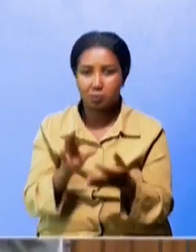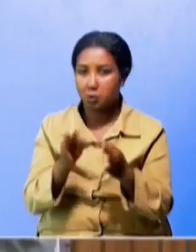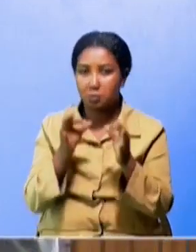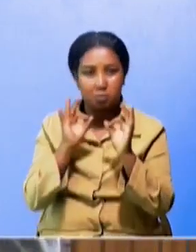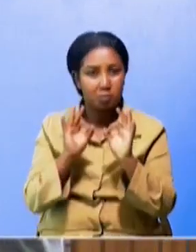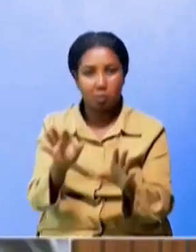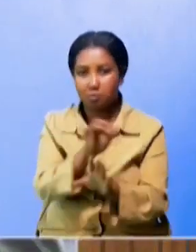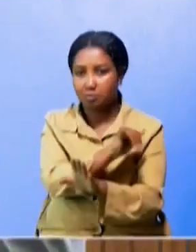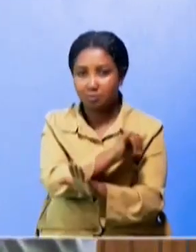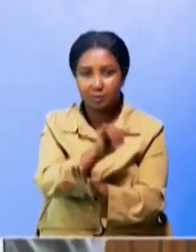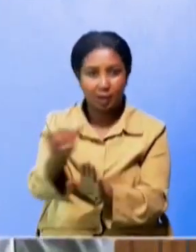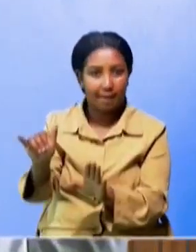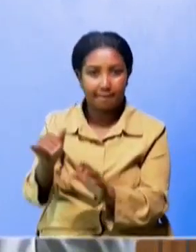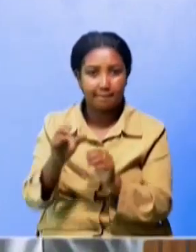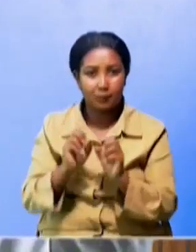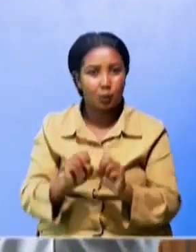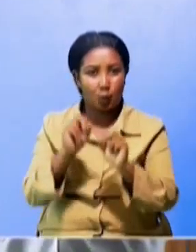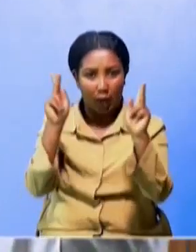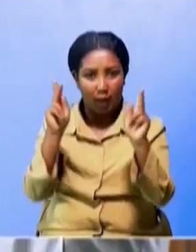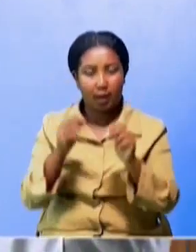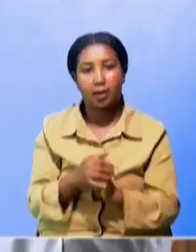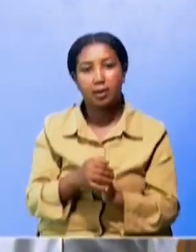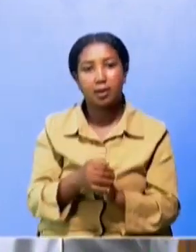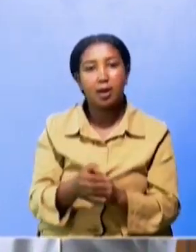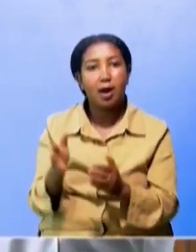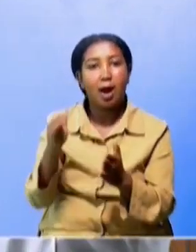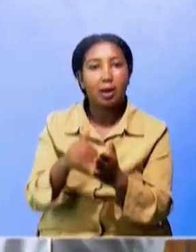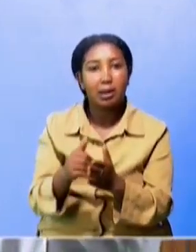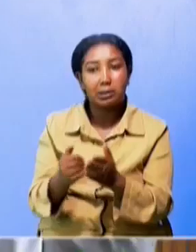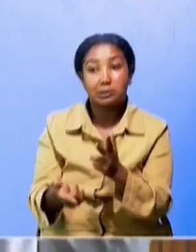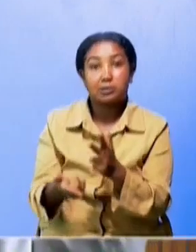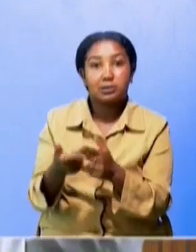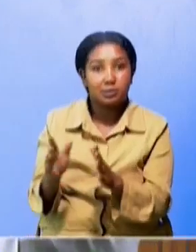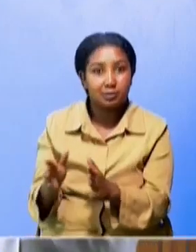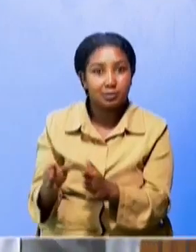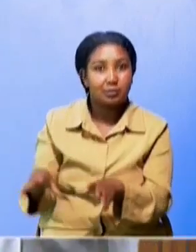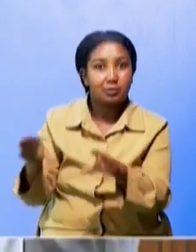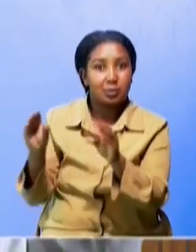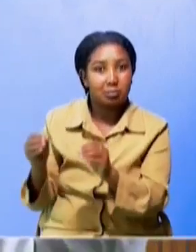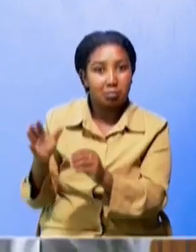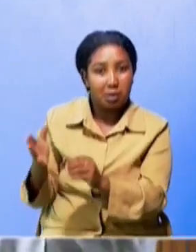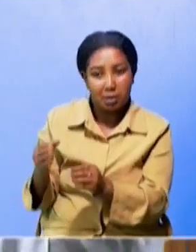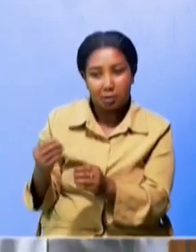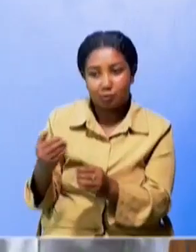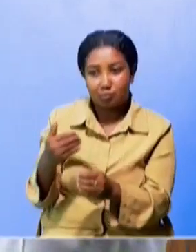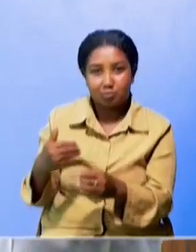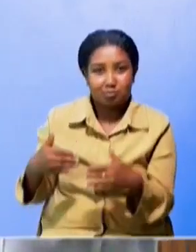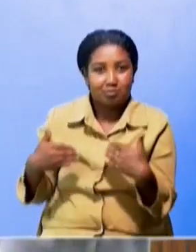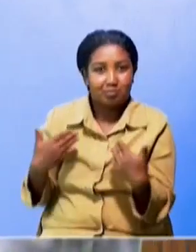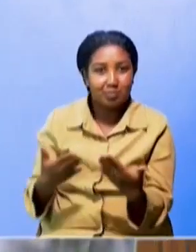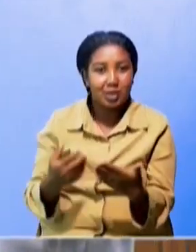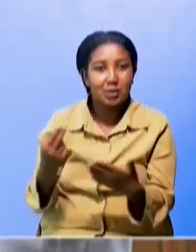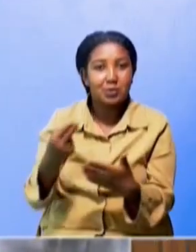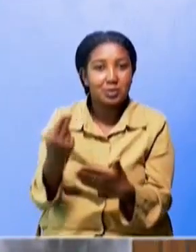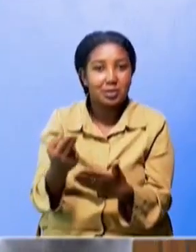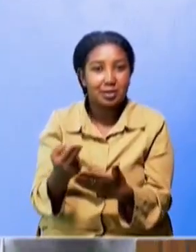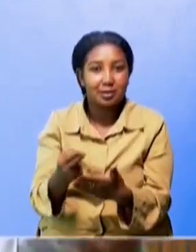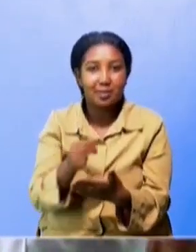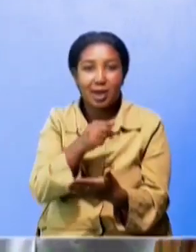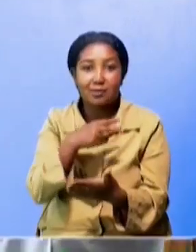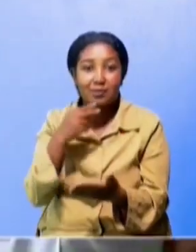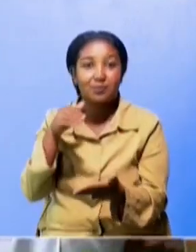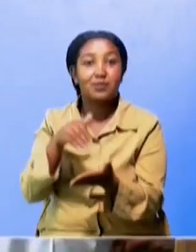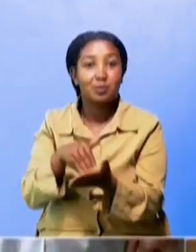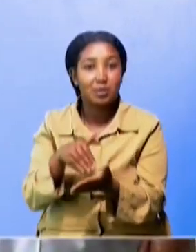change. Still now it's okay. Again, in the third case, some of students are good at using the adverb